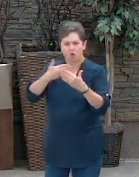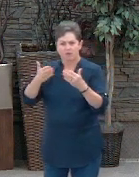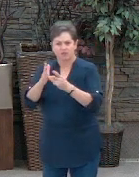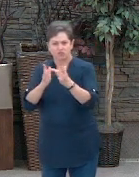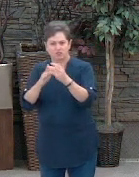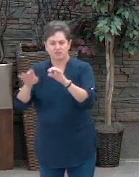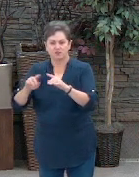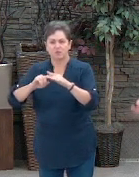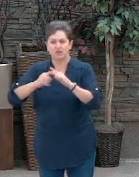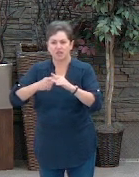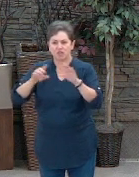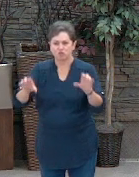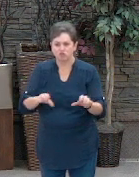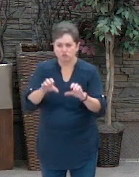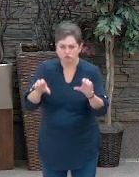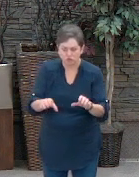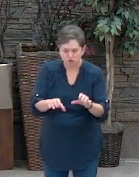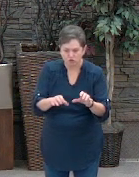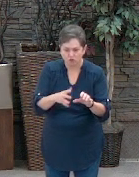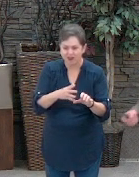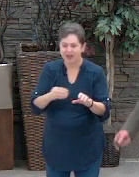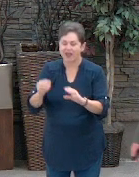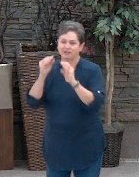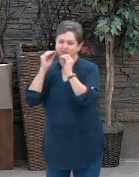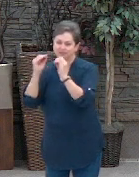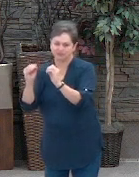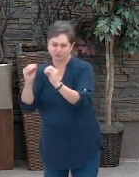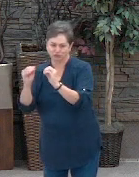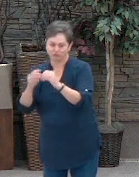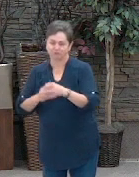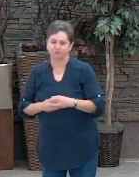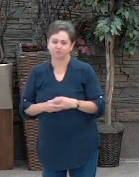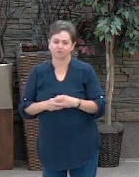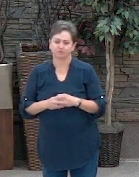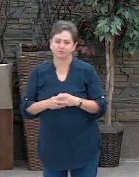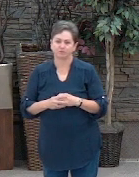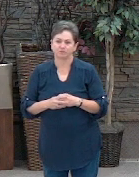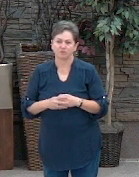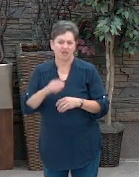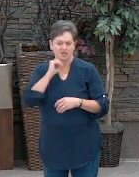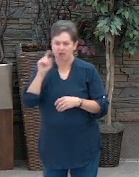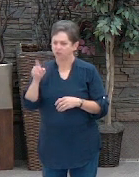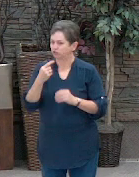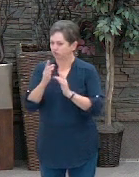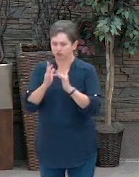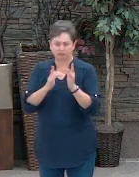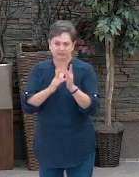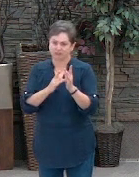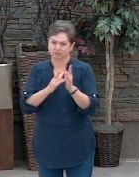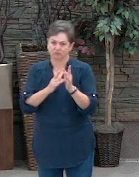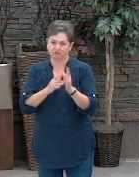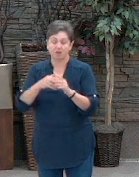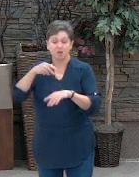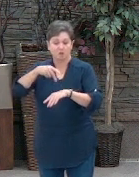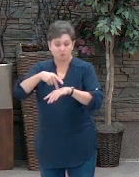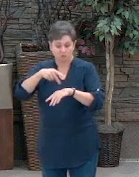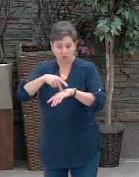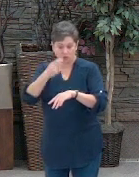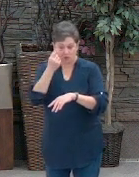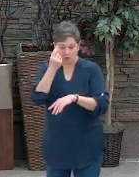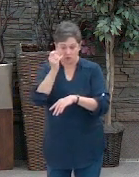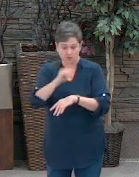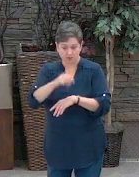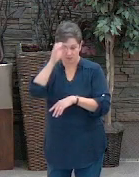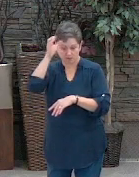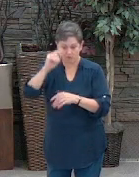to do and to teach. It's not just Jesus. Peter understood this concept.